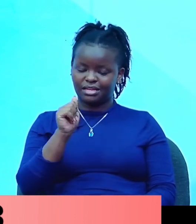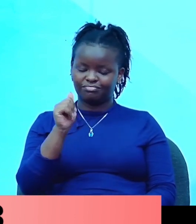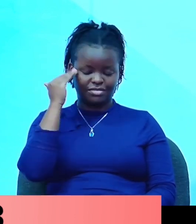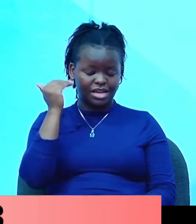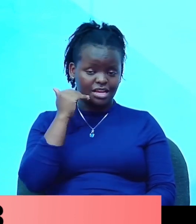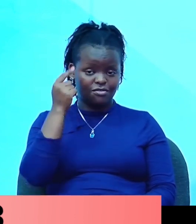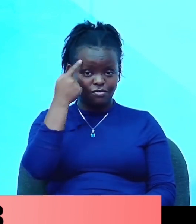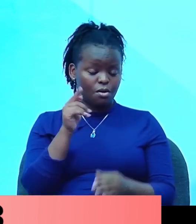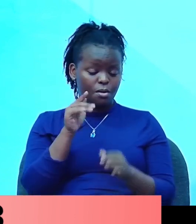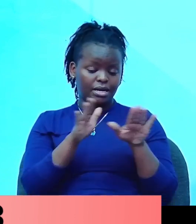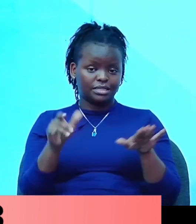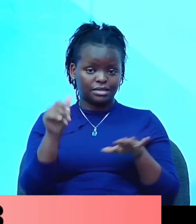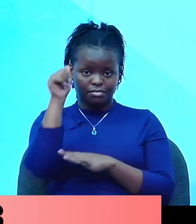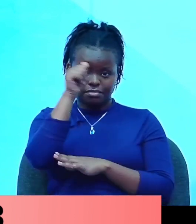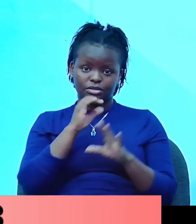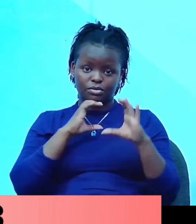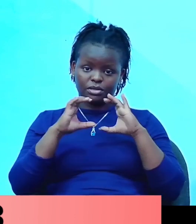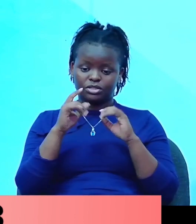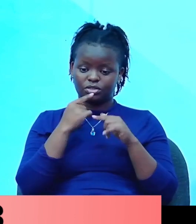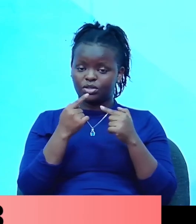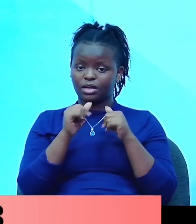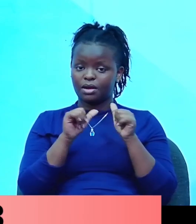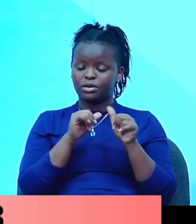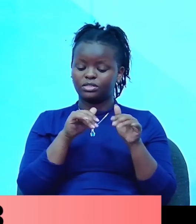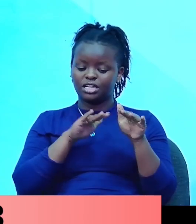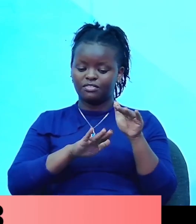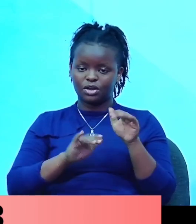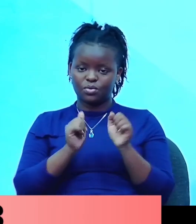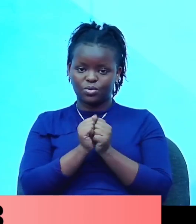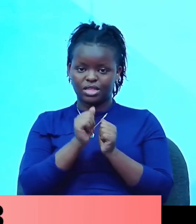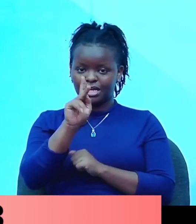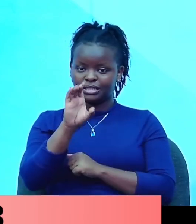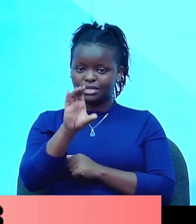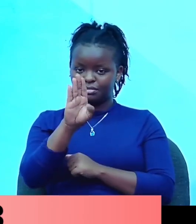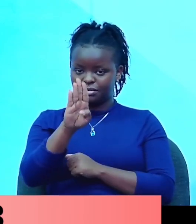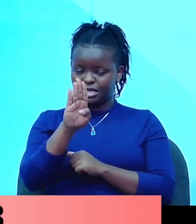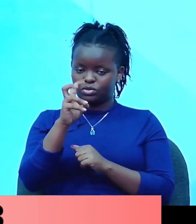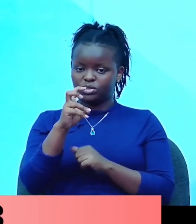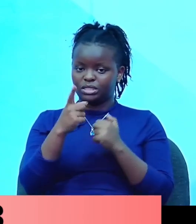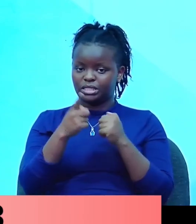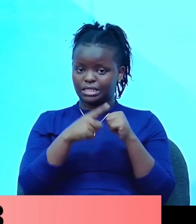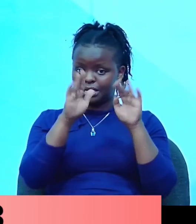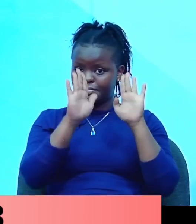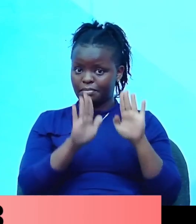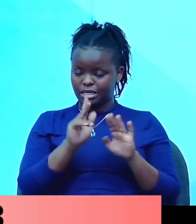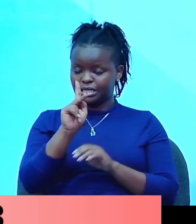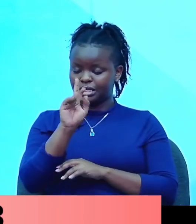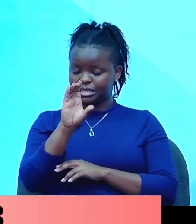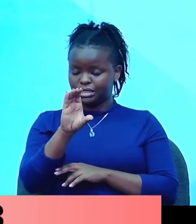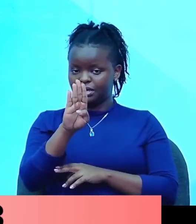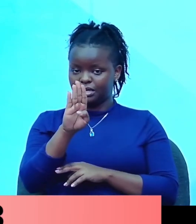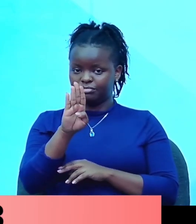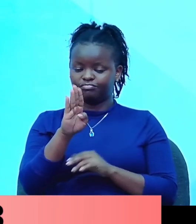Communications. And we'll be talking about the Revvvisha and KCB 2026 campaign. The KCB Kenya are official financial